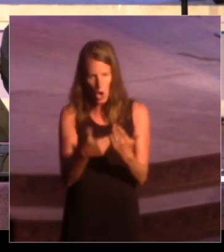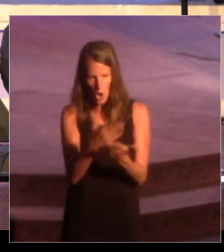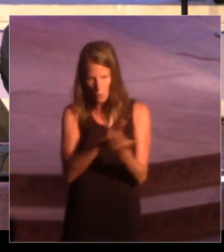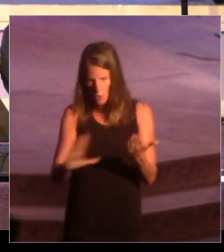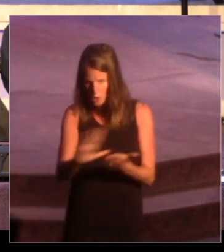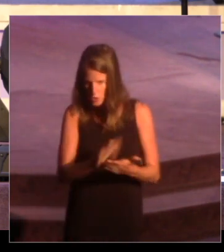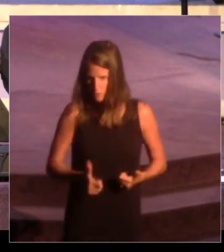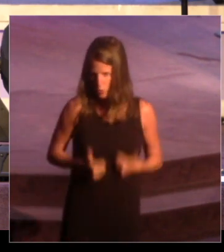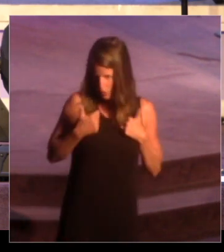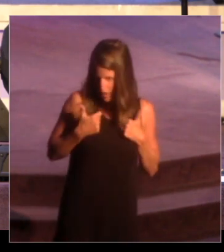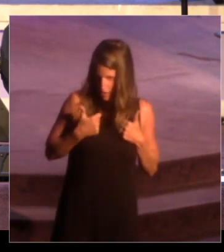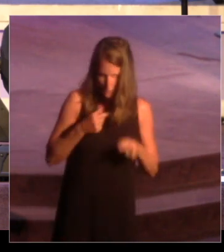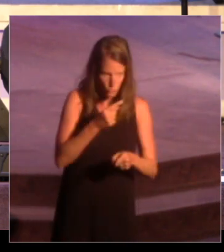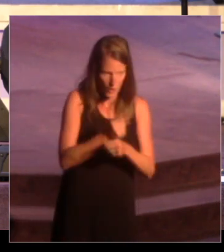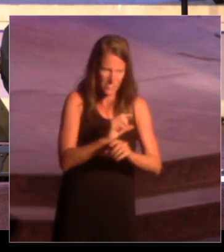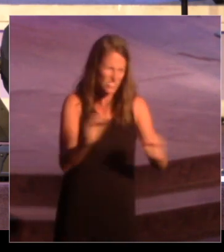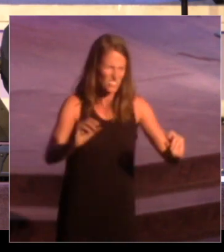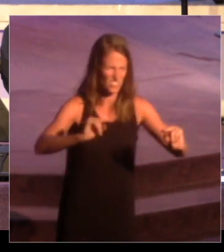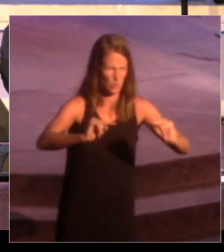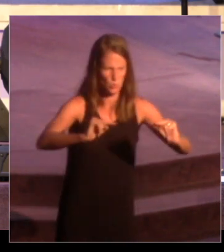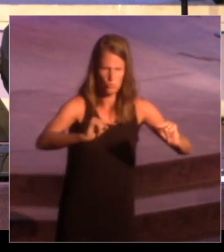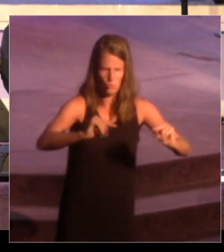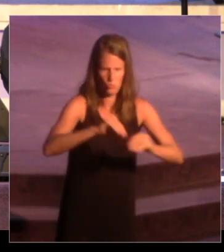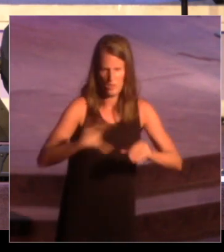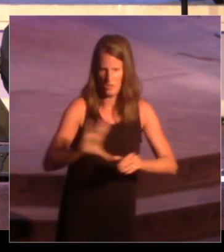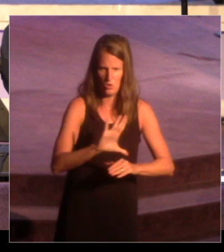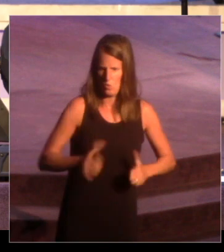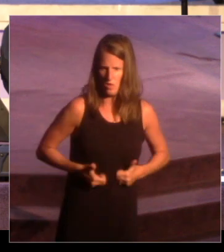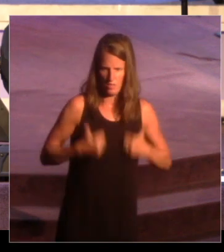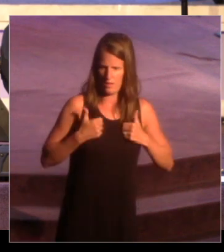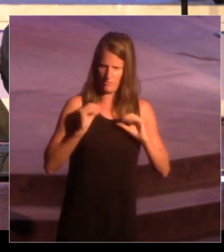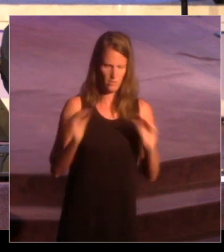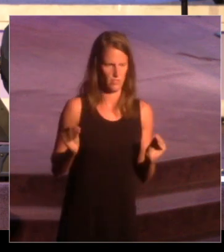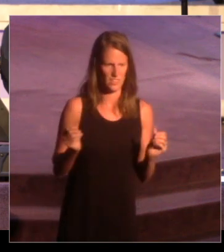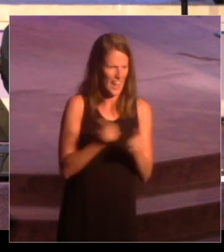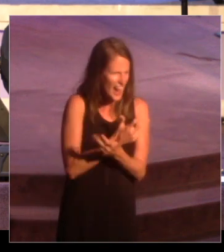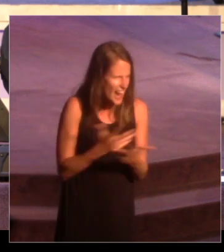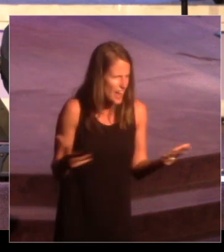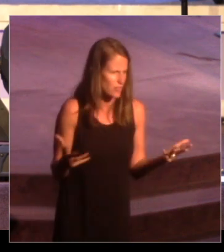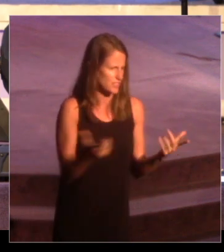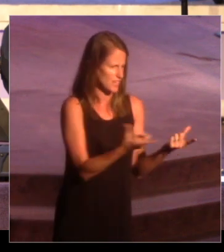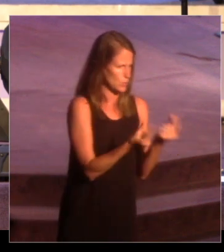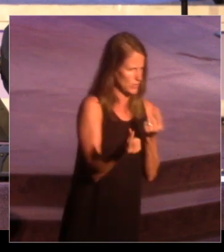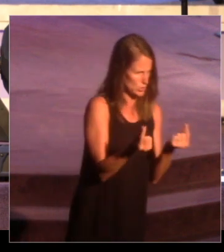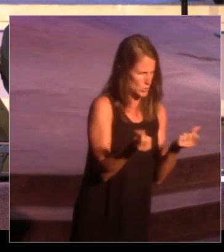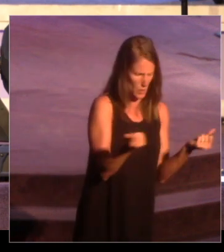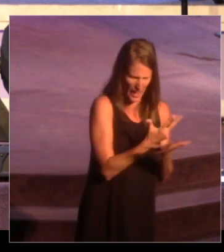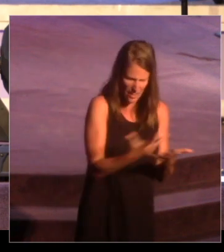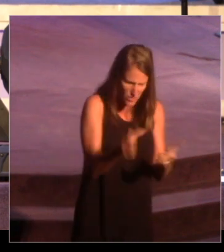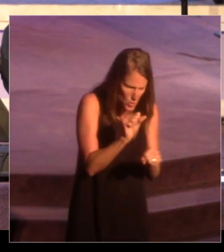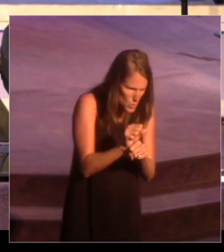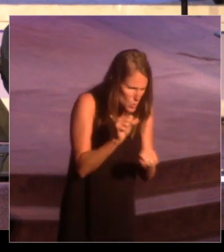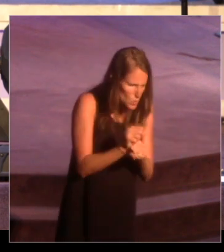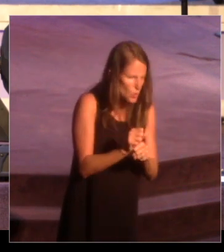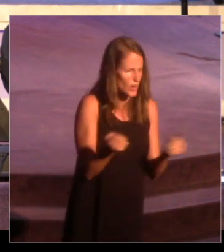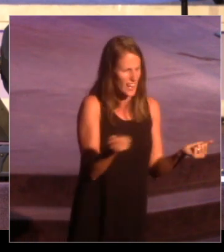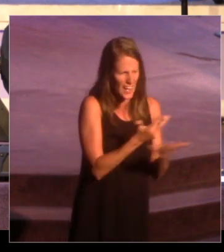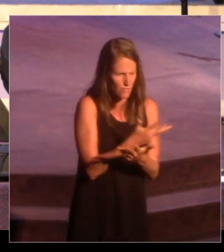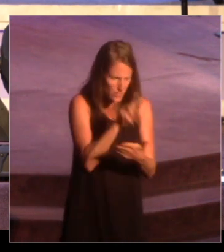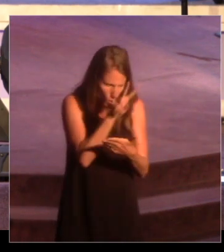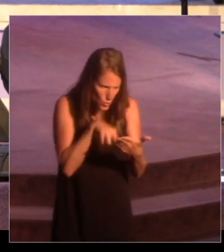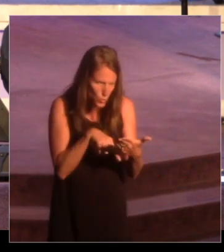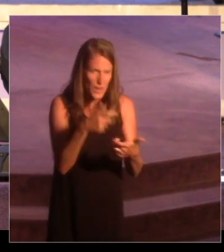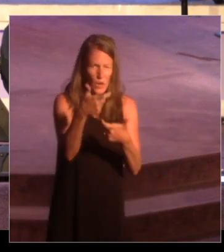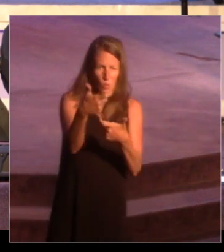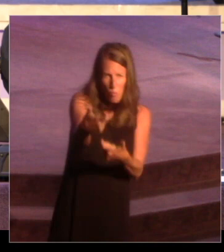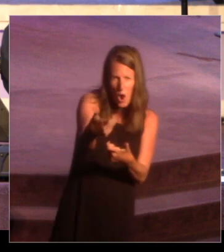lives. There is nothing neutral in our lives. Everything we look at, everything we do, everything we read, everything we